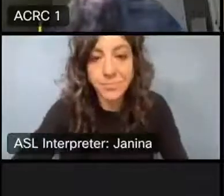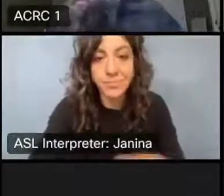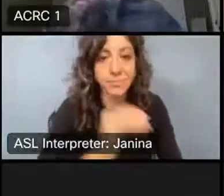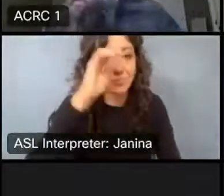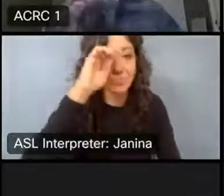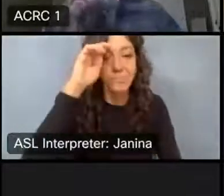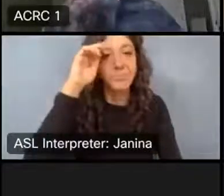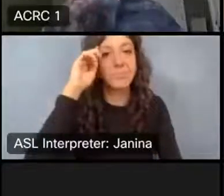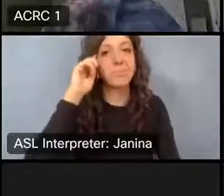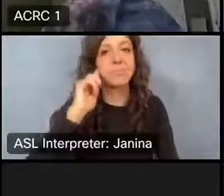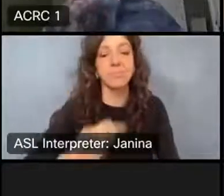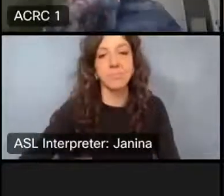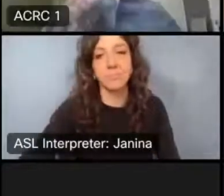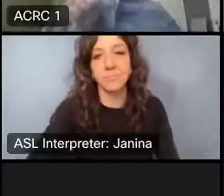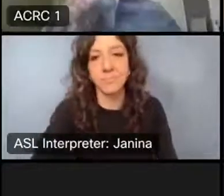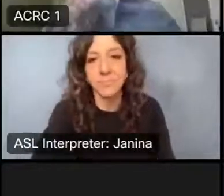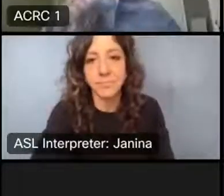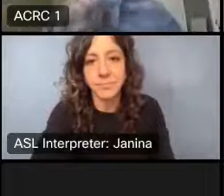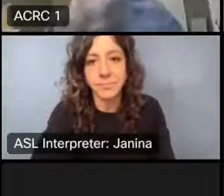And so